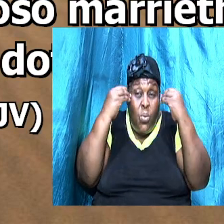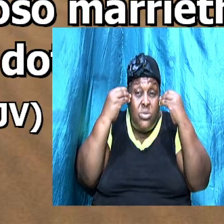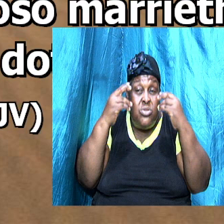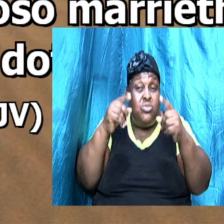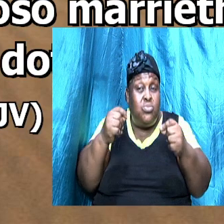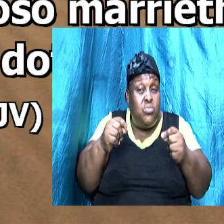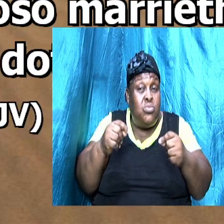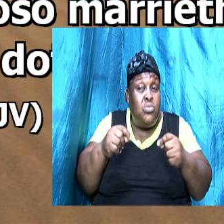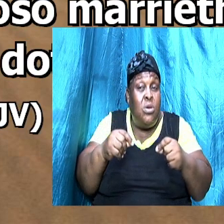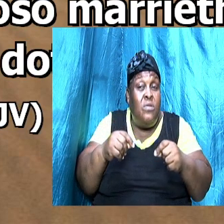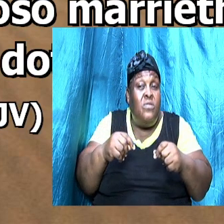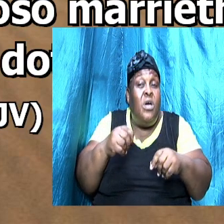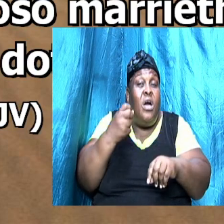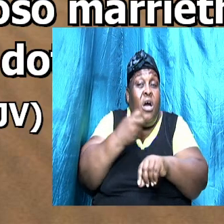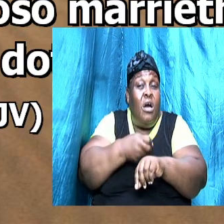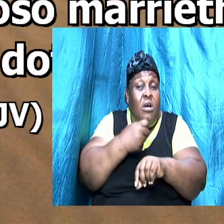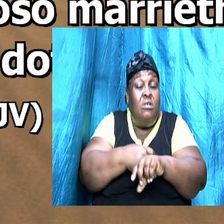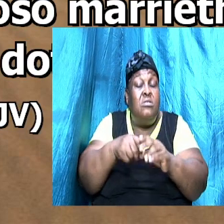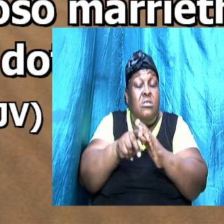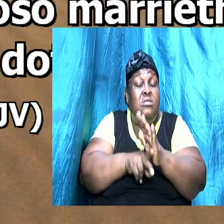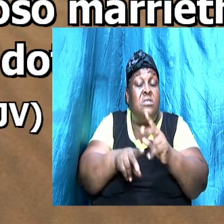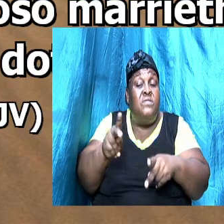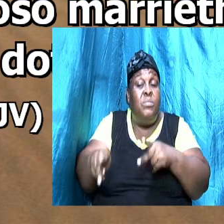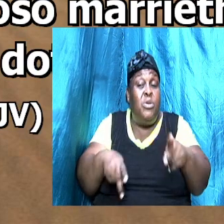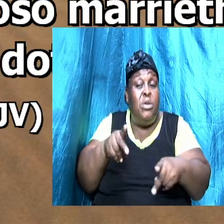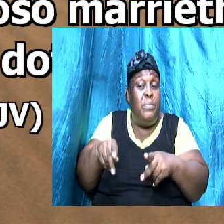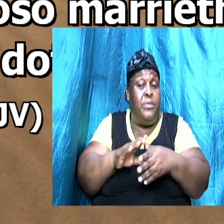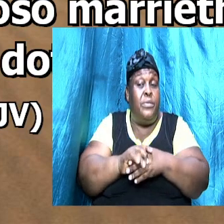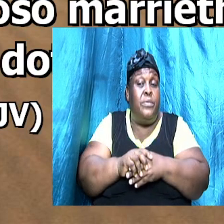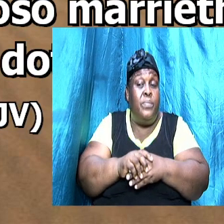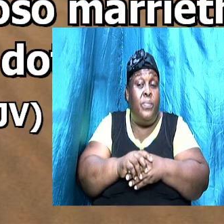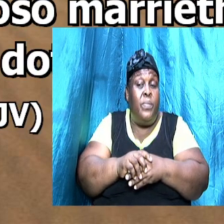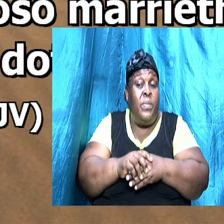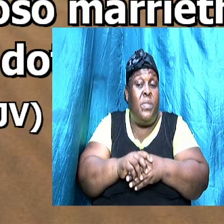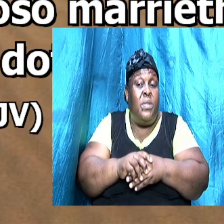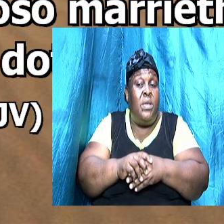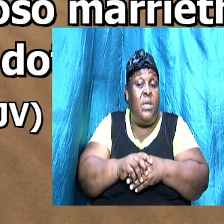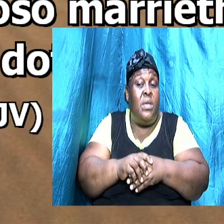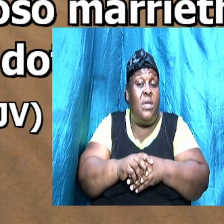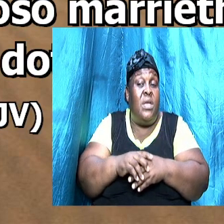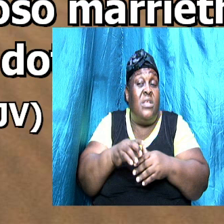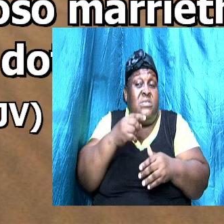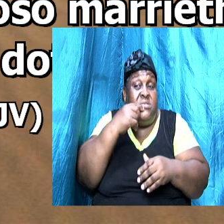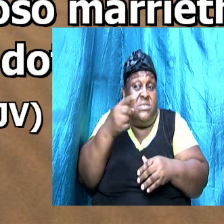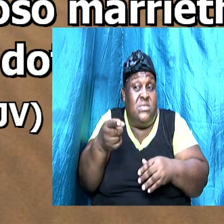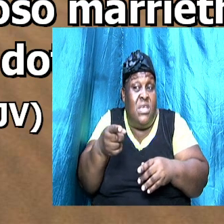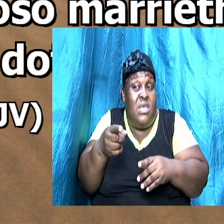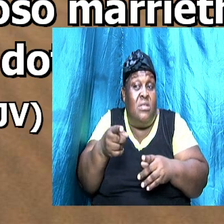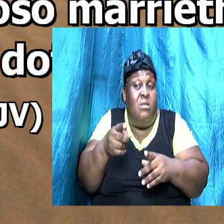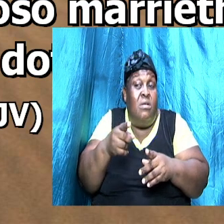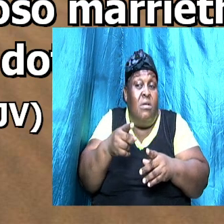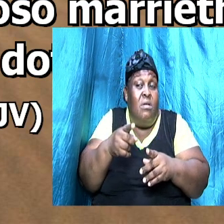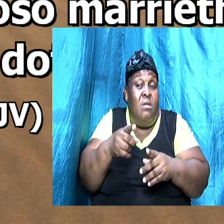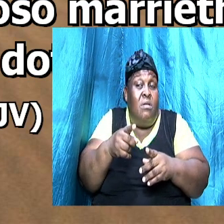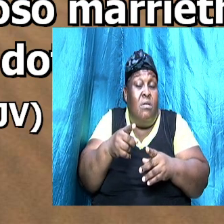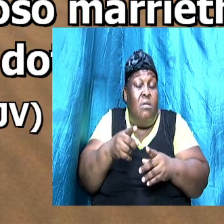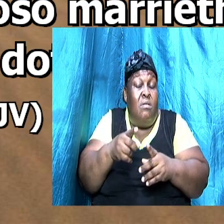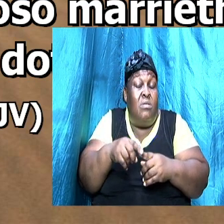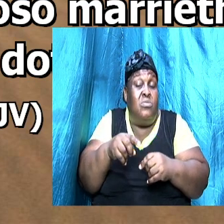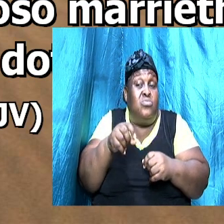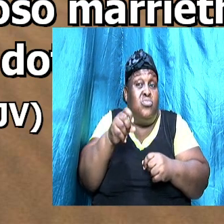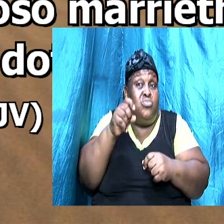winked at it. He's now saying in verse 9, and I say unto you, so he's telling us what is the state